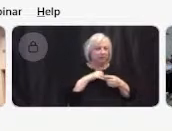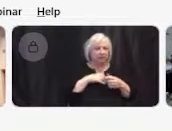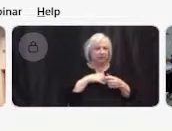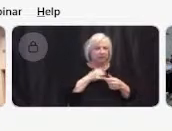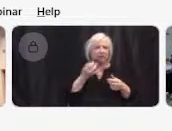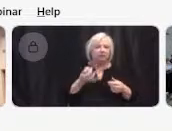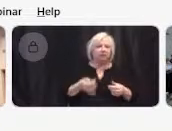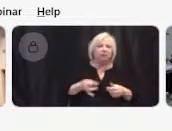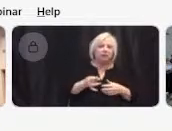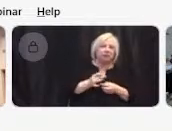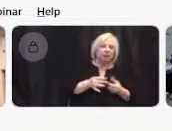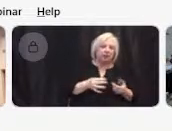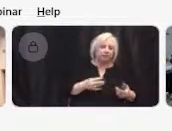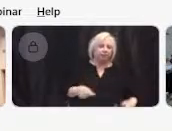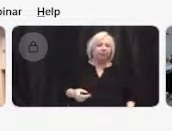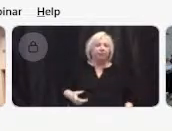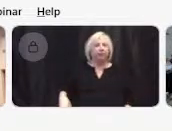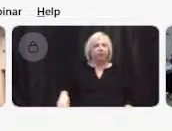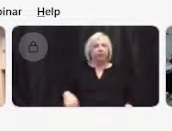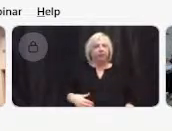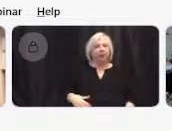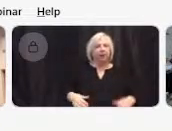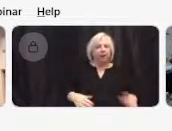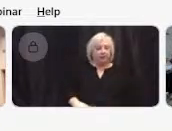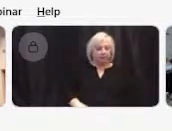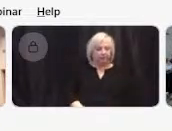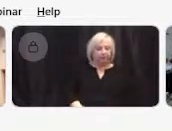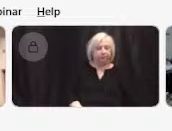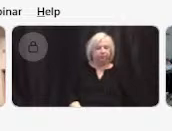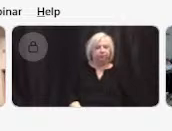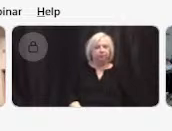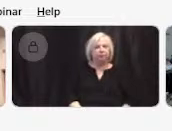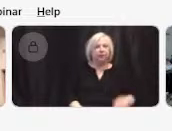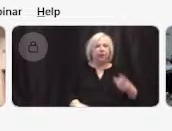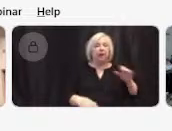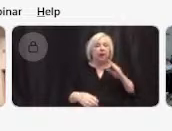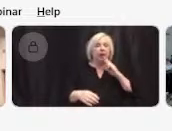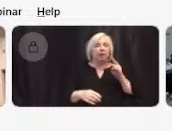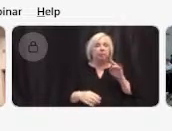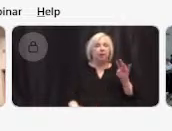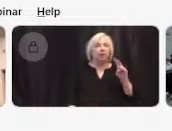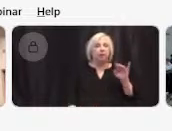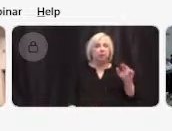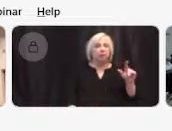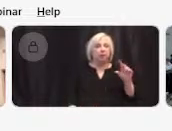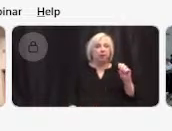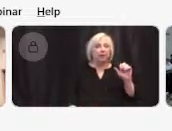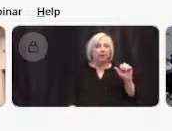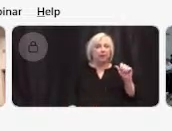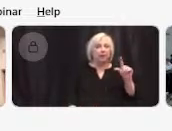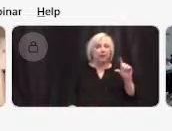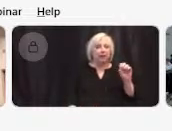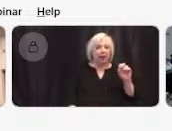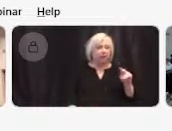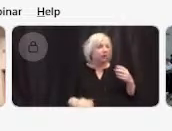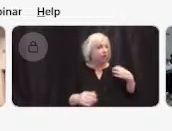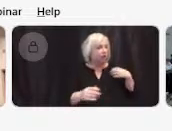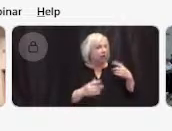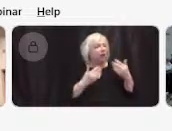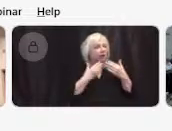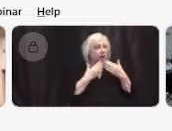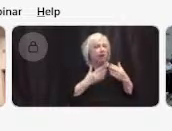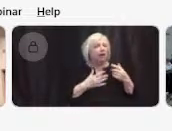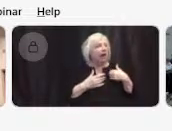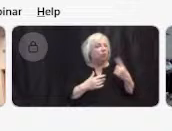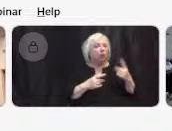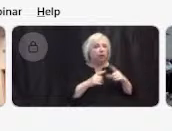Okay, all right, Mr. Saxon. I have 1 card in opposition. You can speak now,